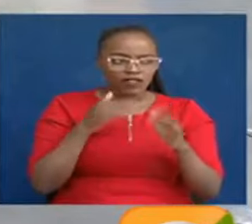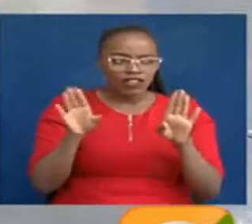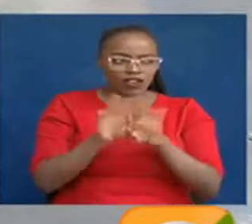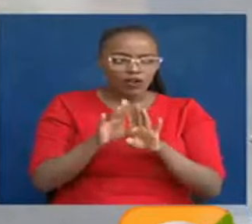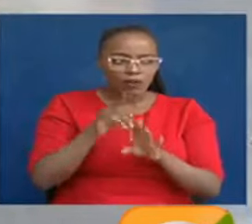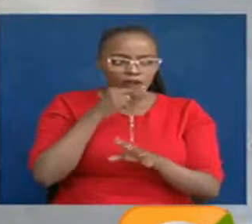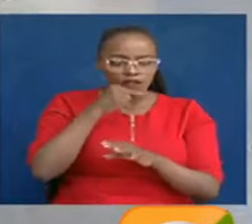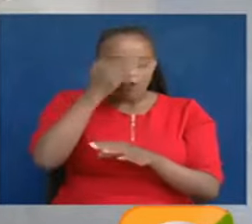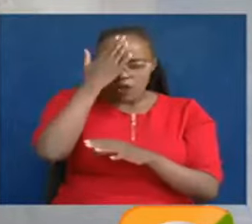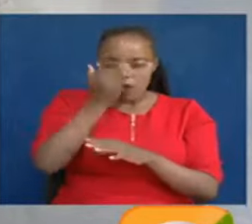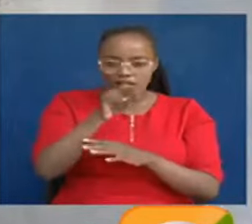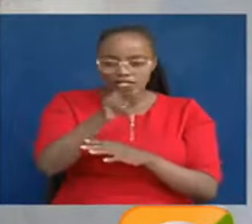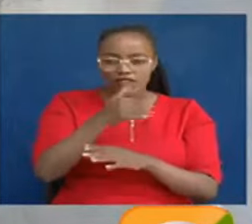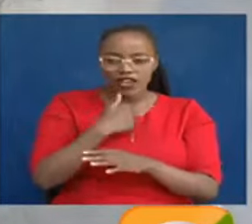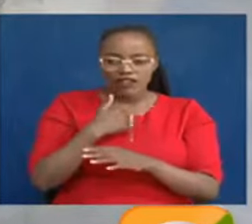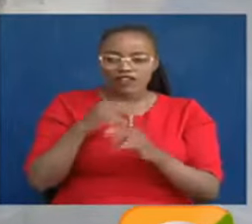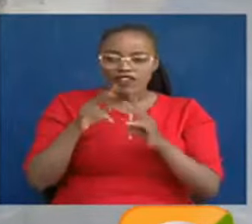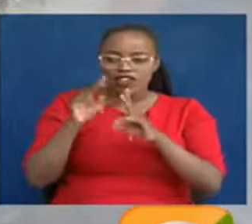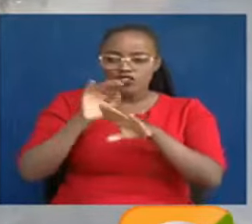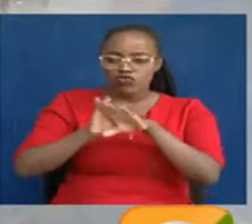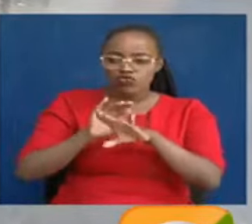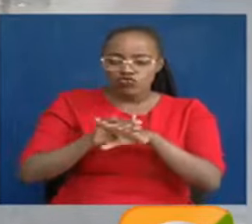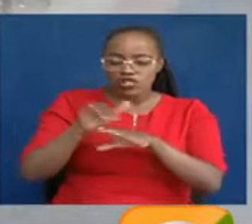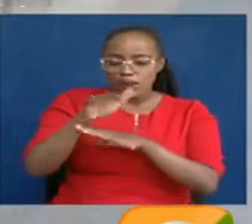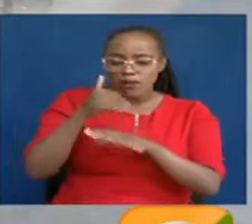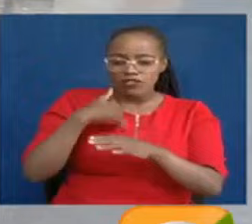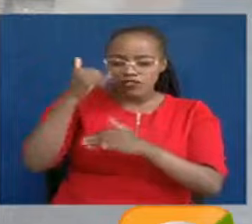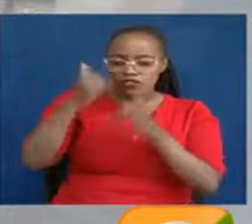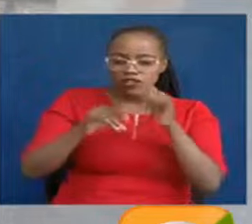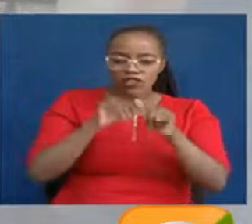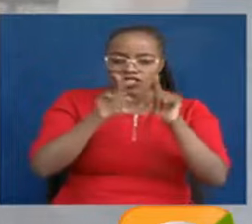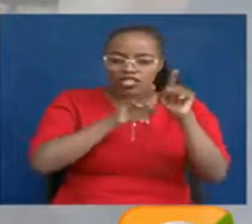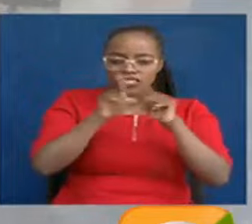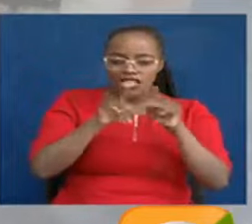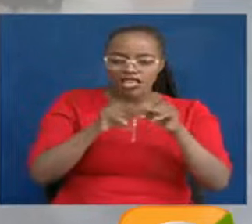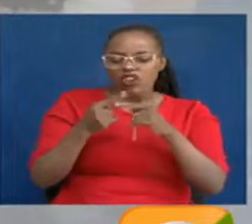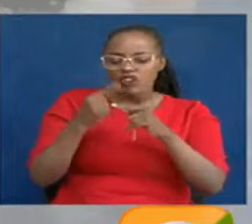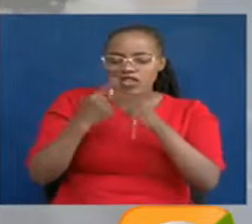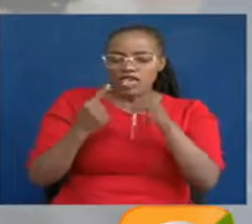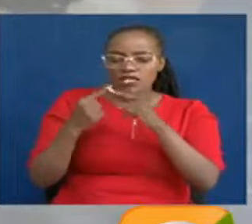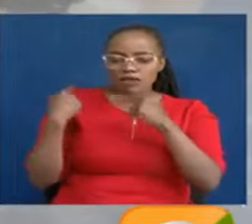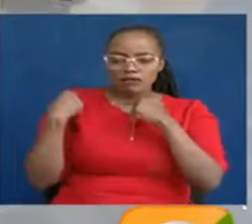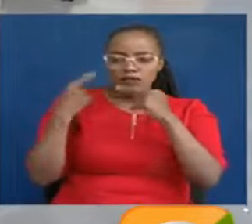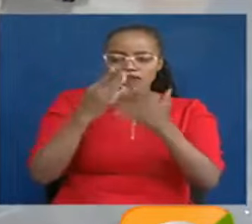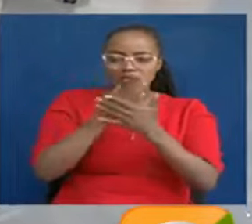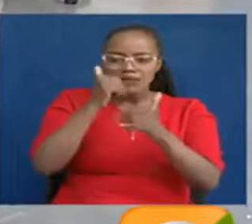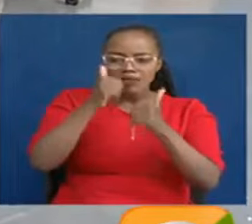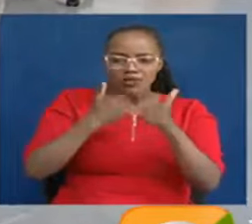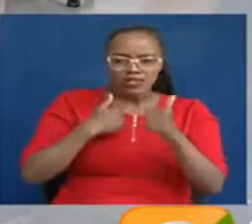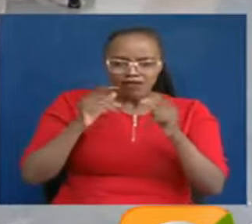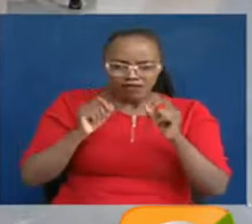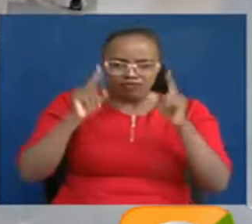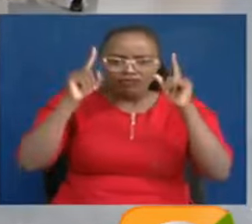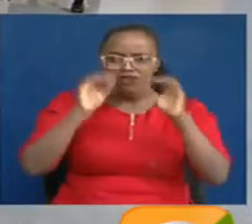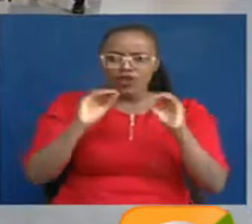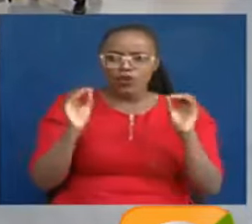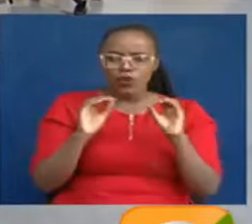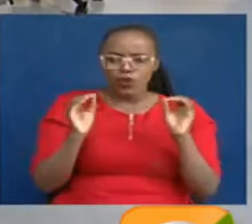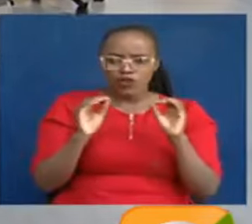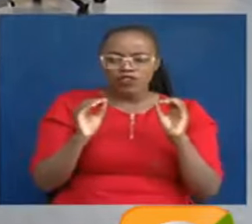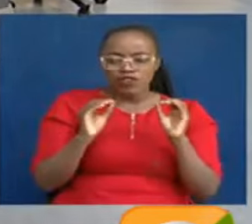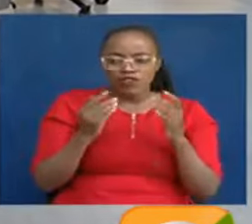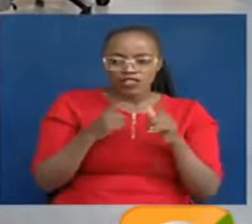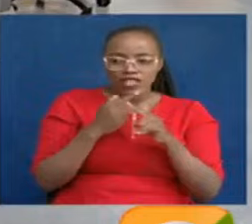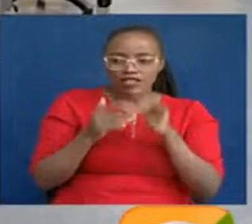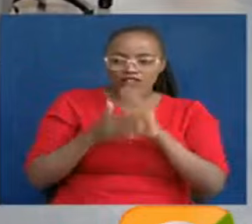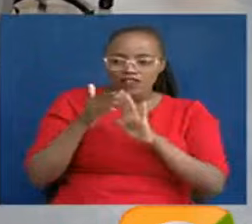comments, because I think that's a really good place to leave it, that it's a journey of decades. It's not something that'll be realized,